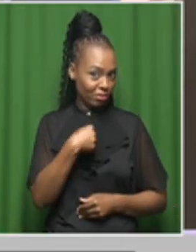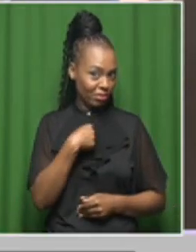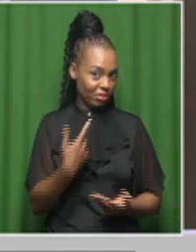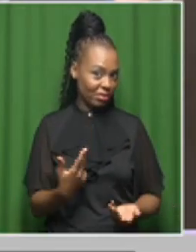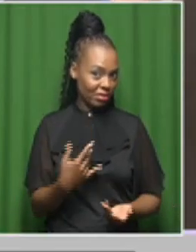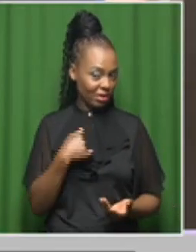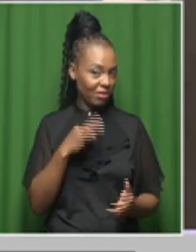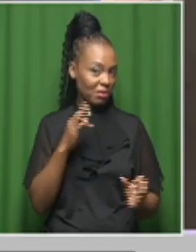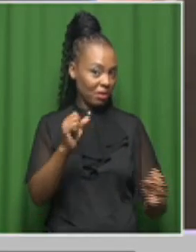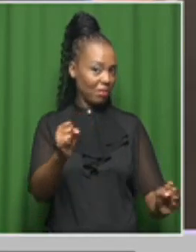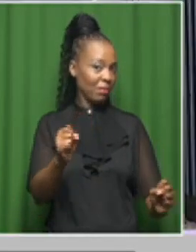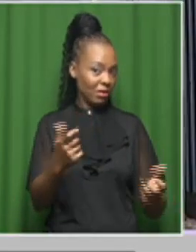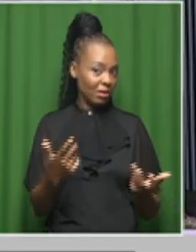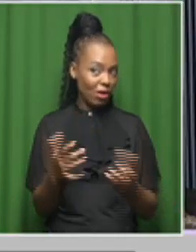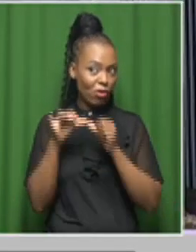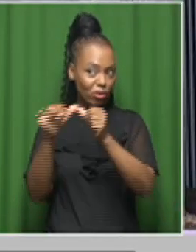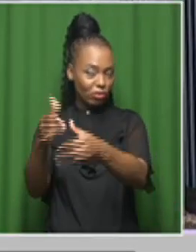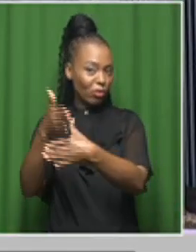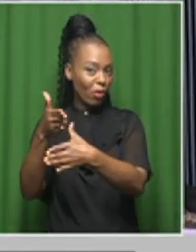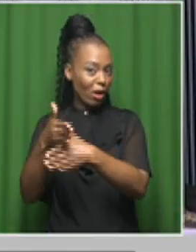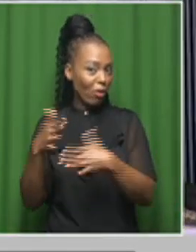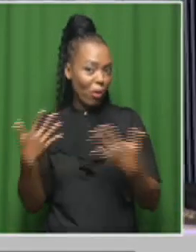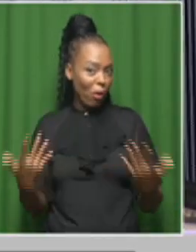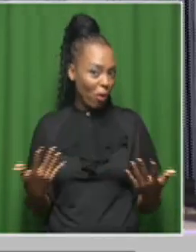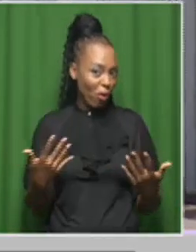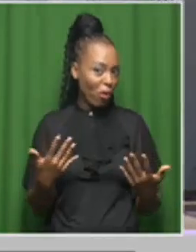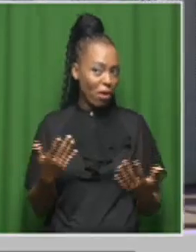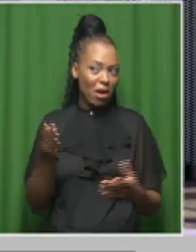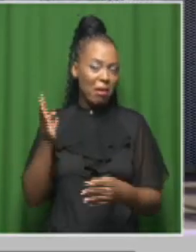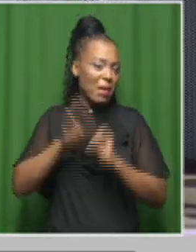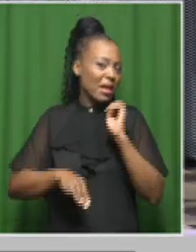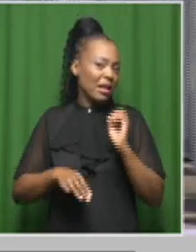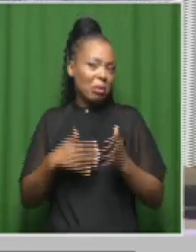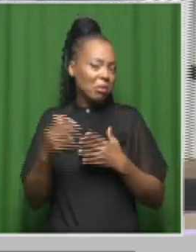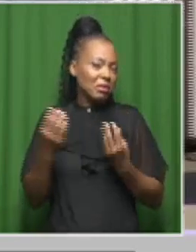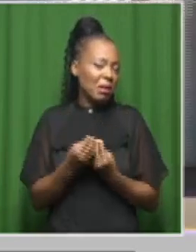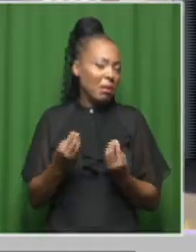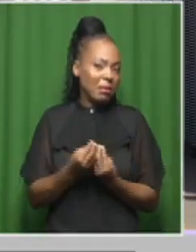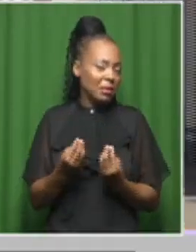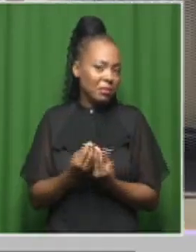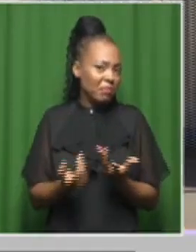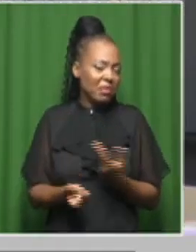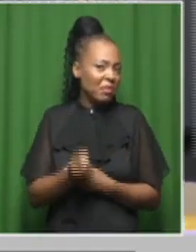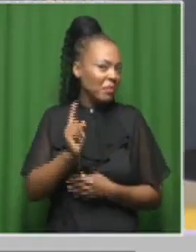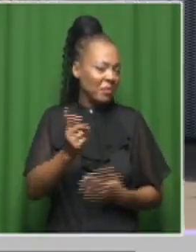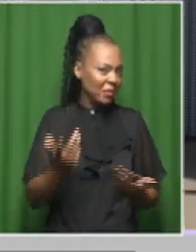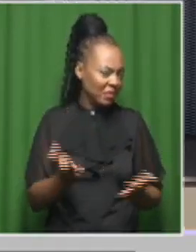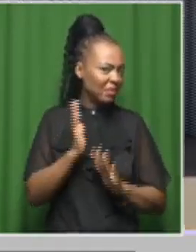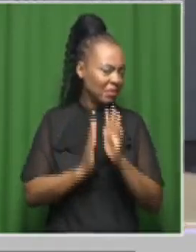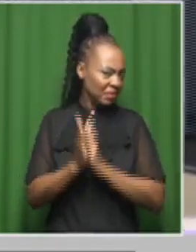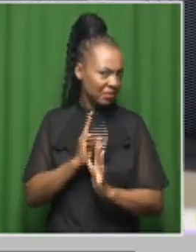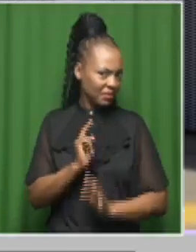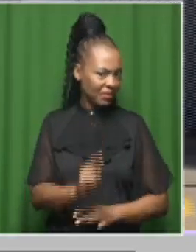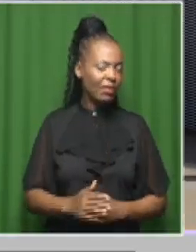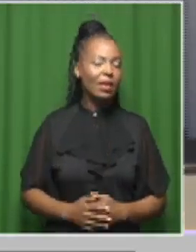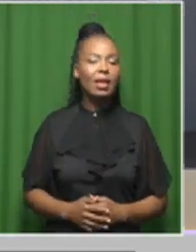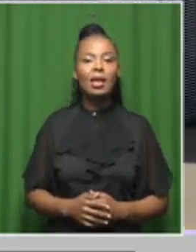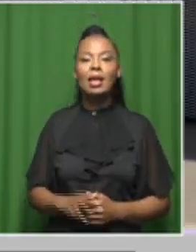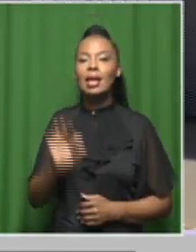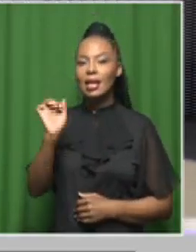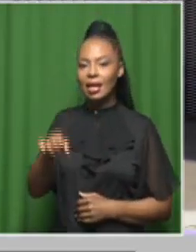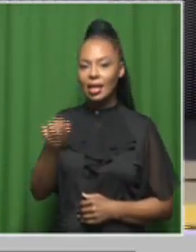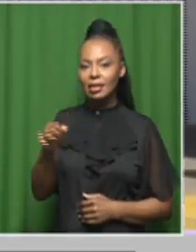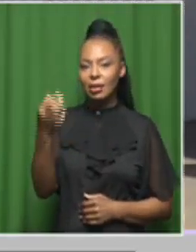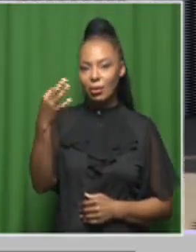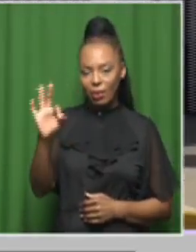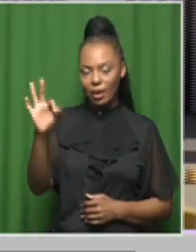continue to work, what penalty can they face? So it is correct, but